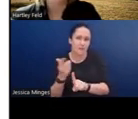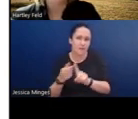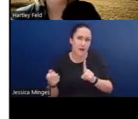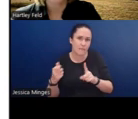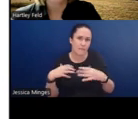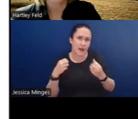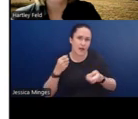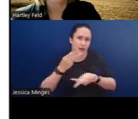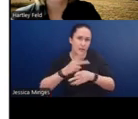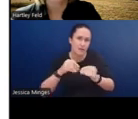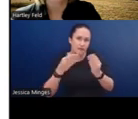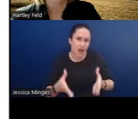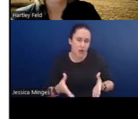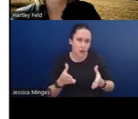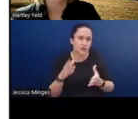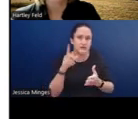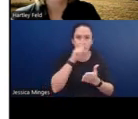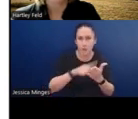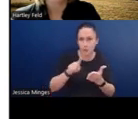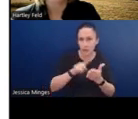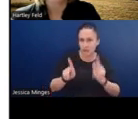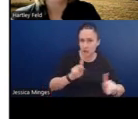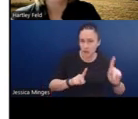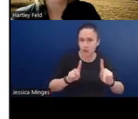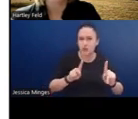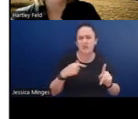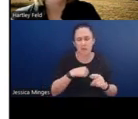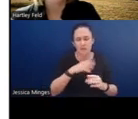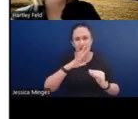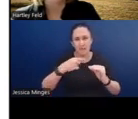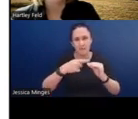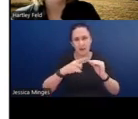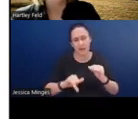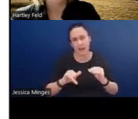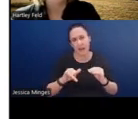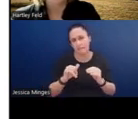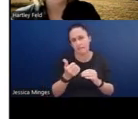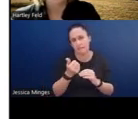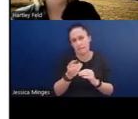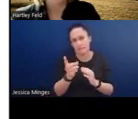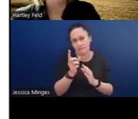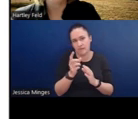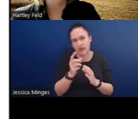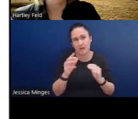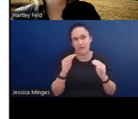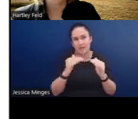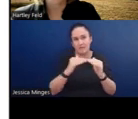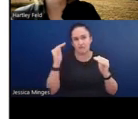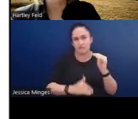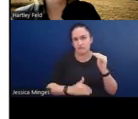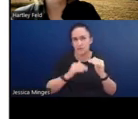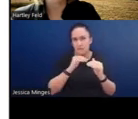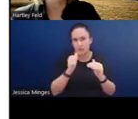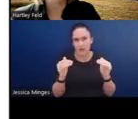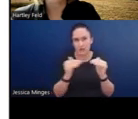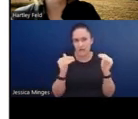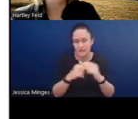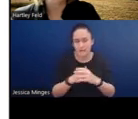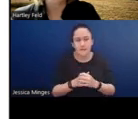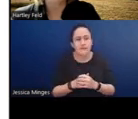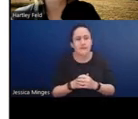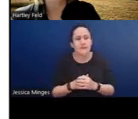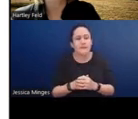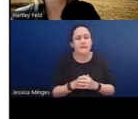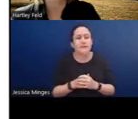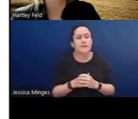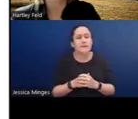providers or from researchers, and we're going to talk a little bit about some of those injustices. And so we just want to kind of lean